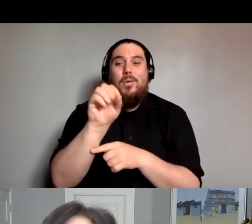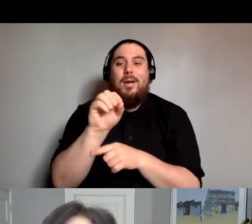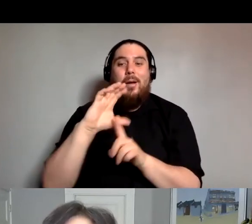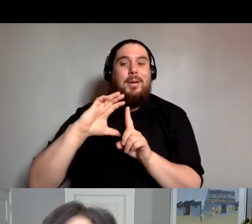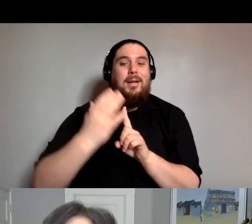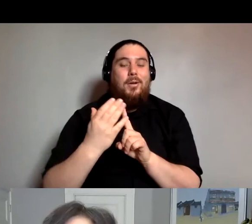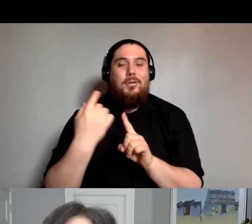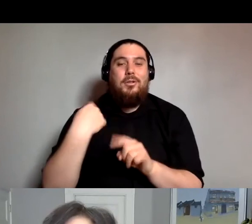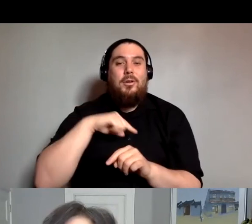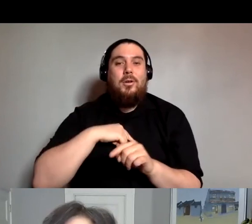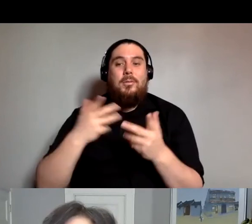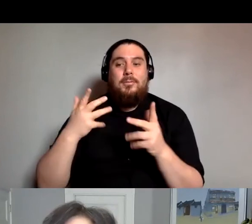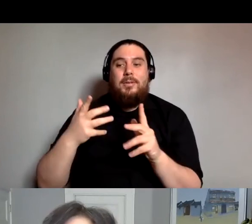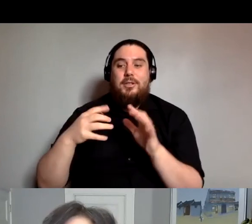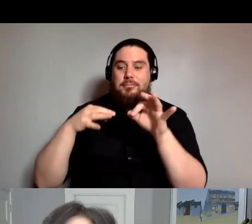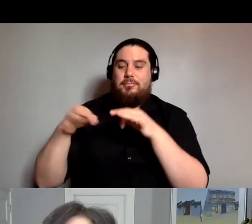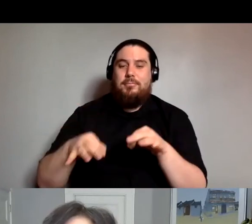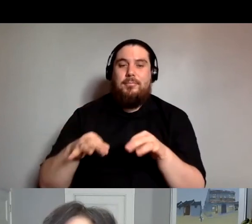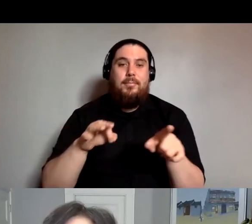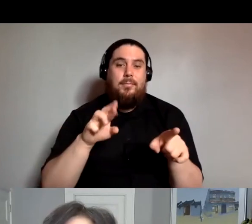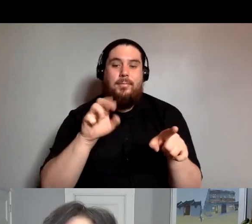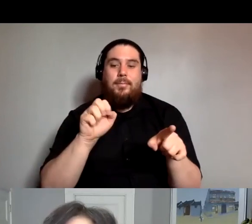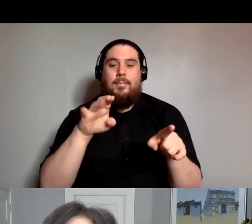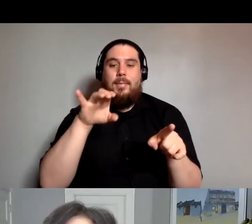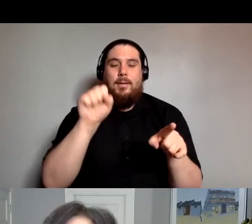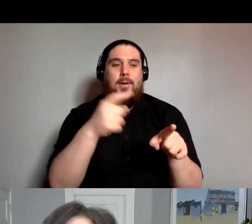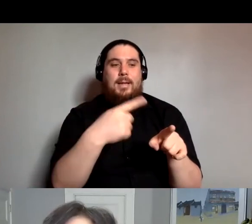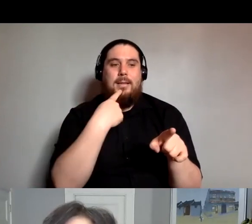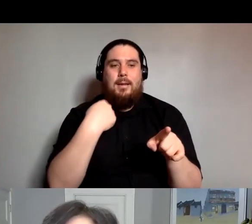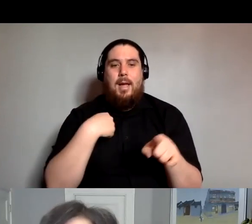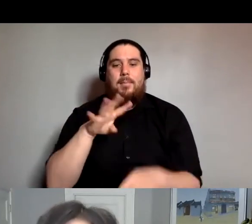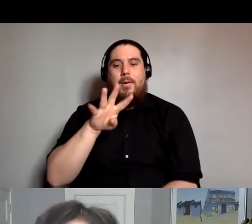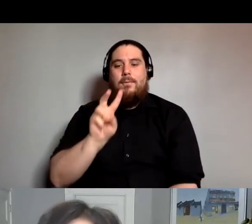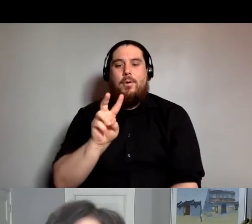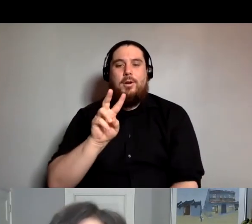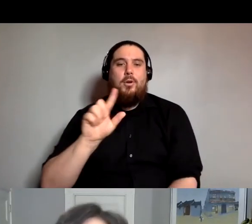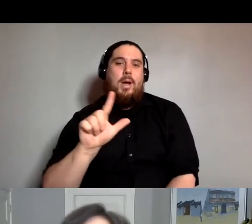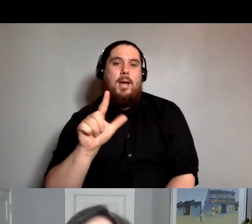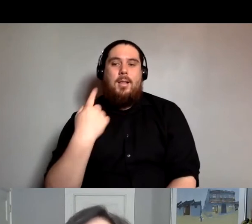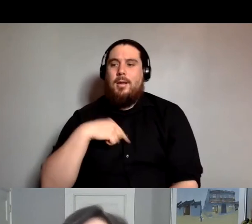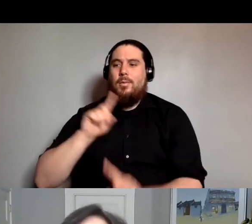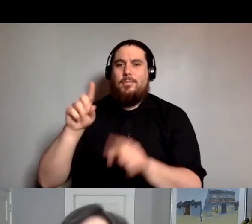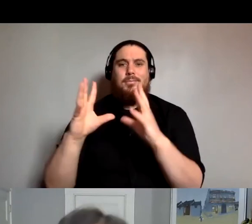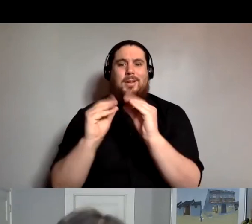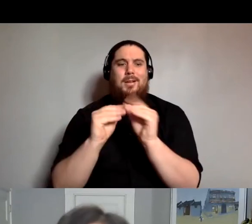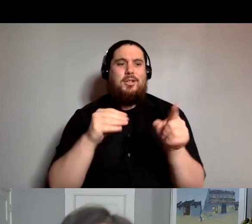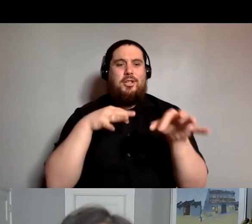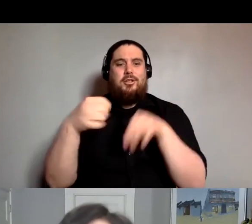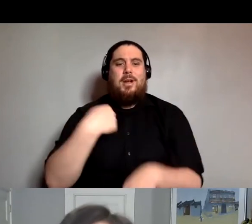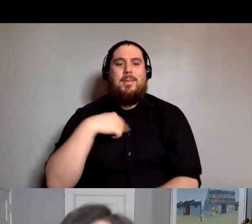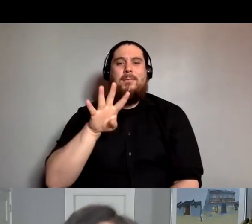defined success. Frances once said, I'm a 42L. We were at a conference and she described me as a